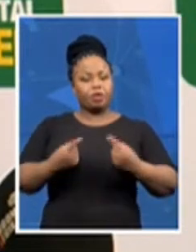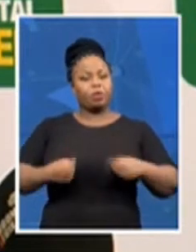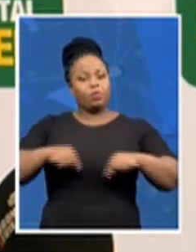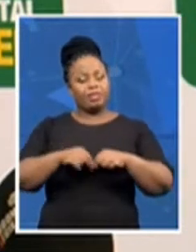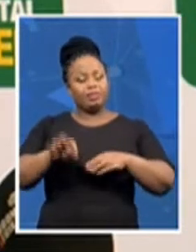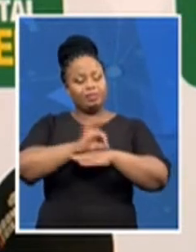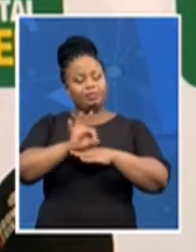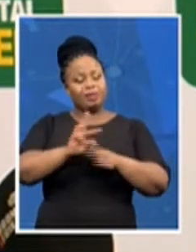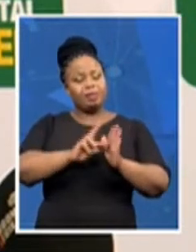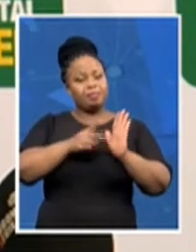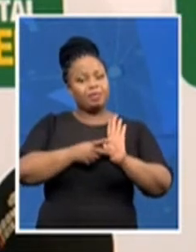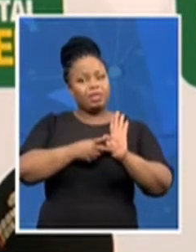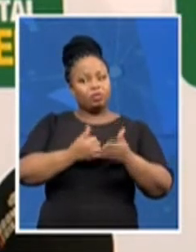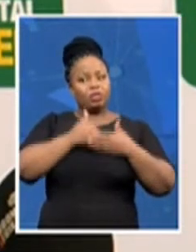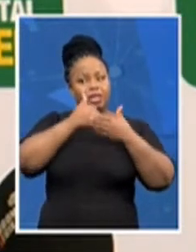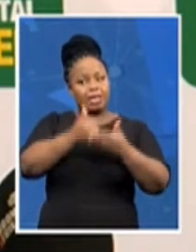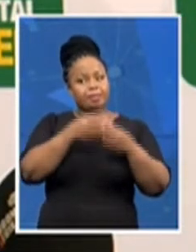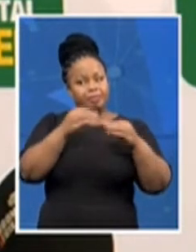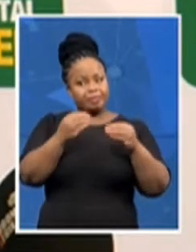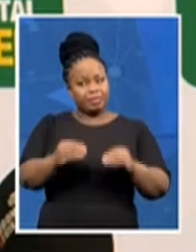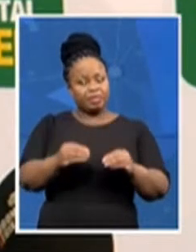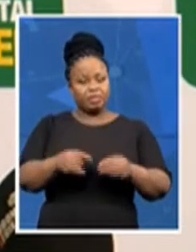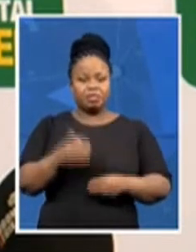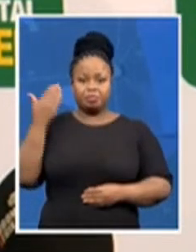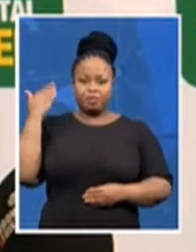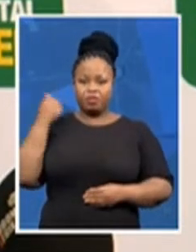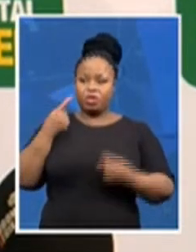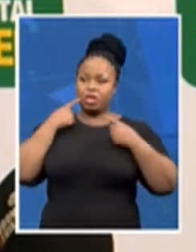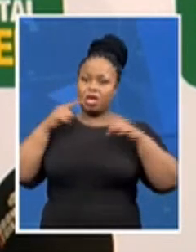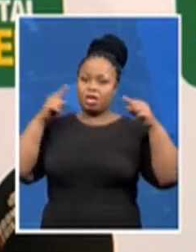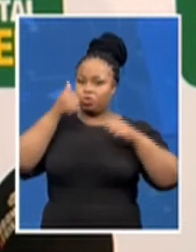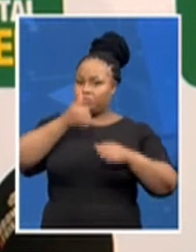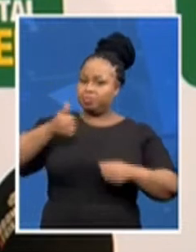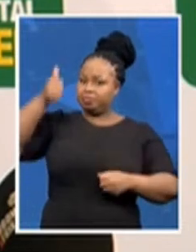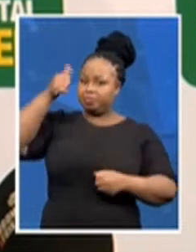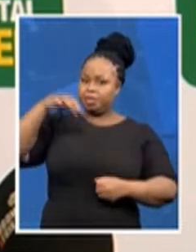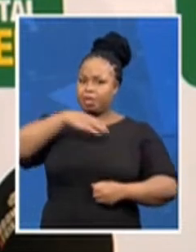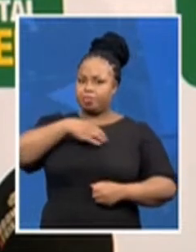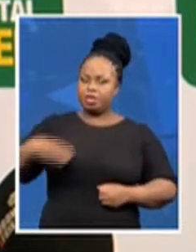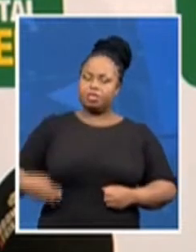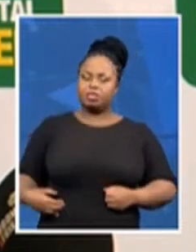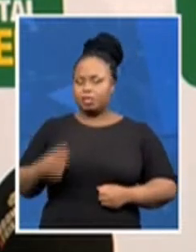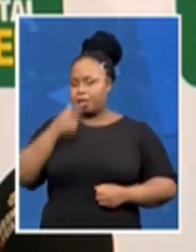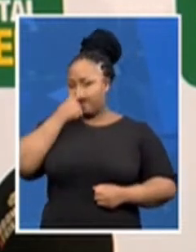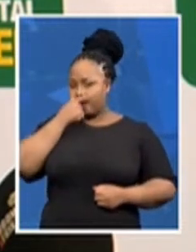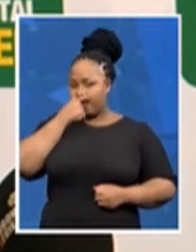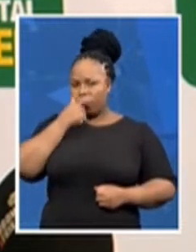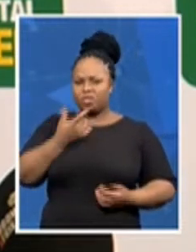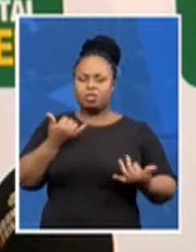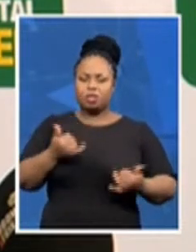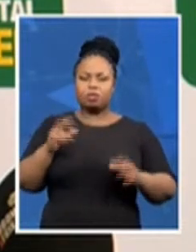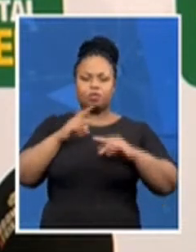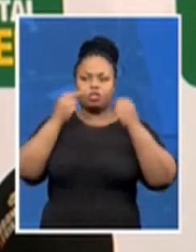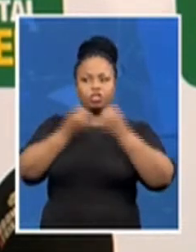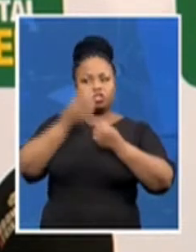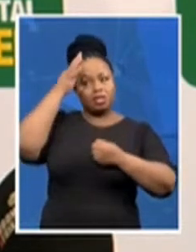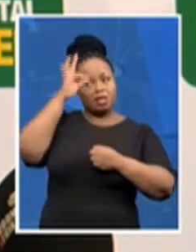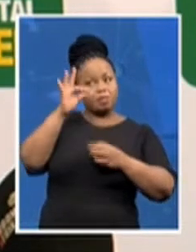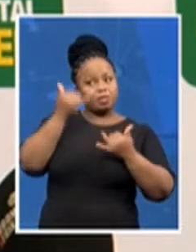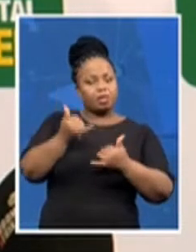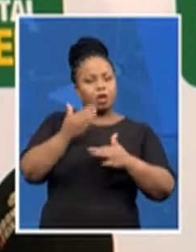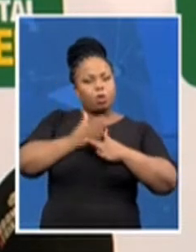by His Excellency President Cyril Ramaphosa, national government is working on extensive social and